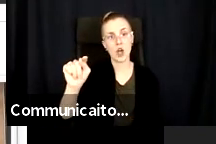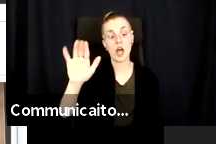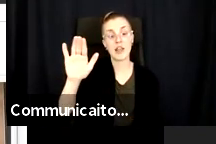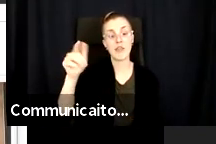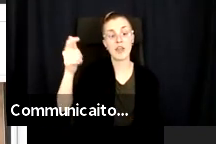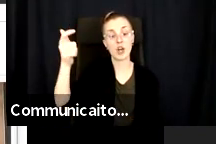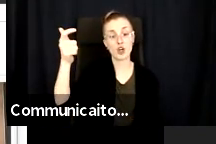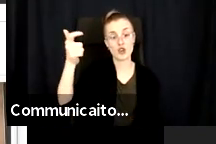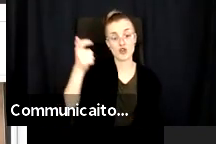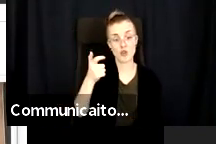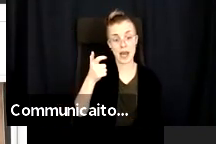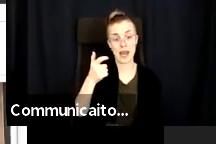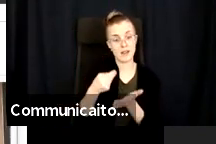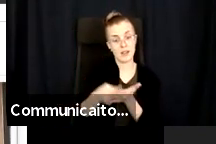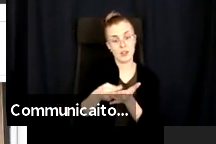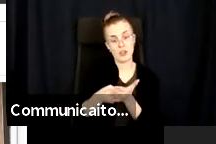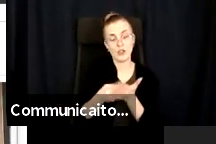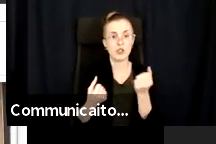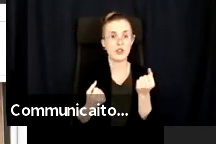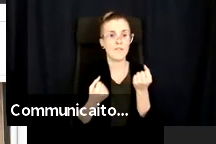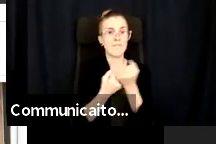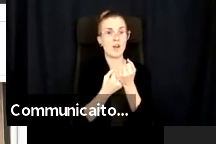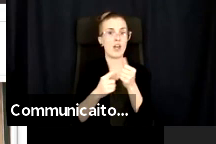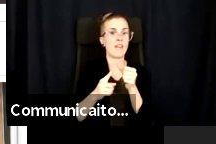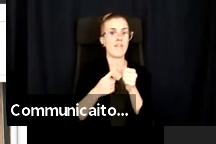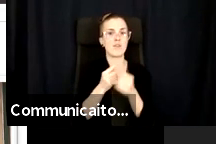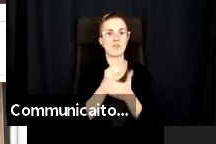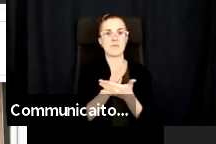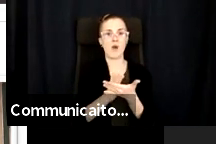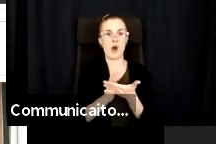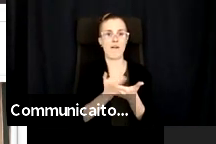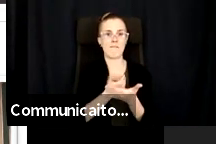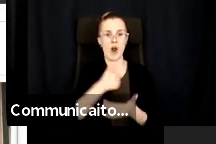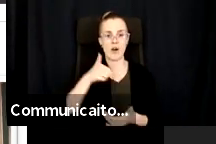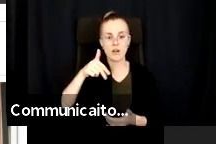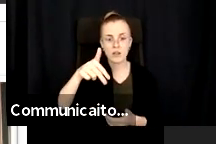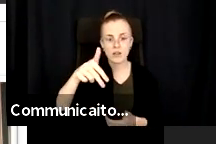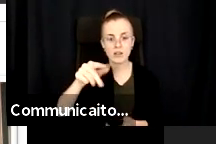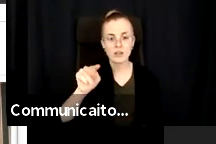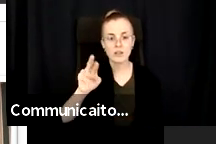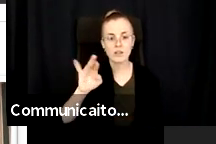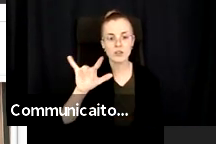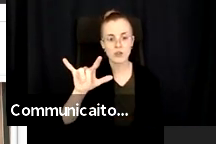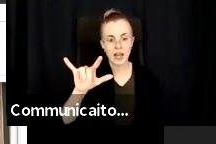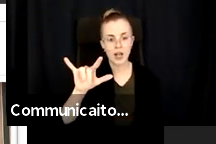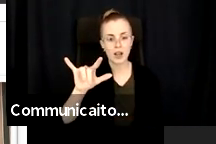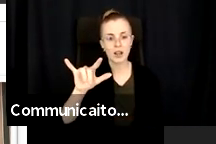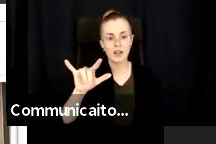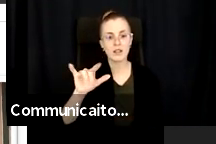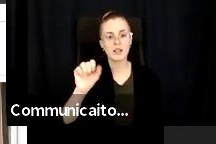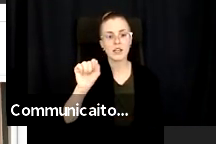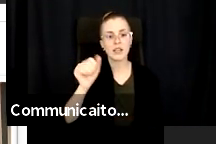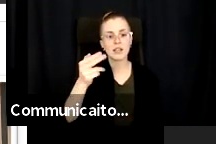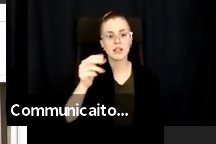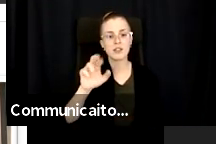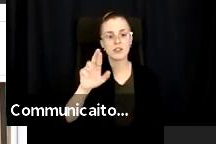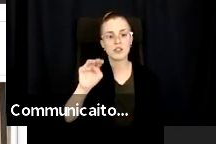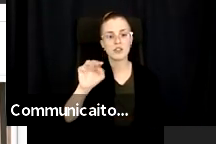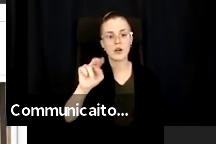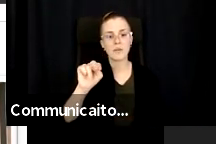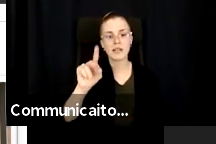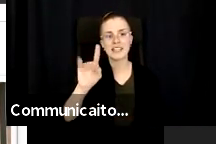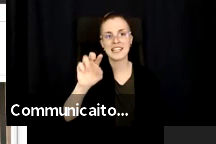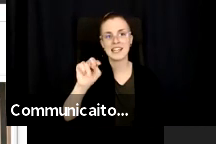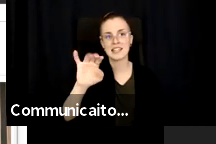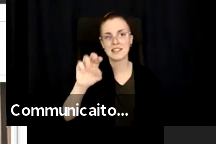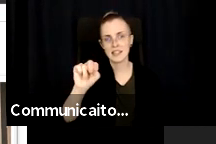the first phase of our trail and to the Sherman Denison MPO for all of their support.